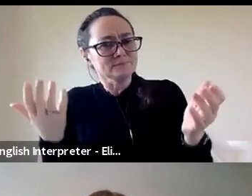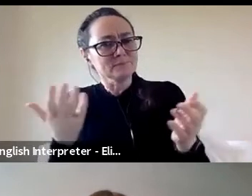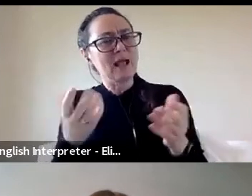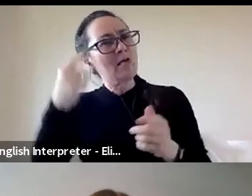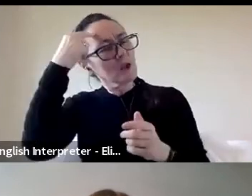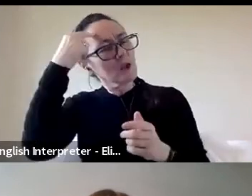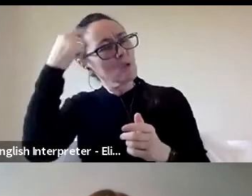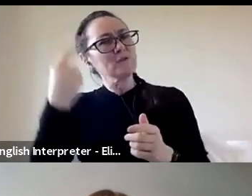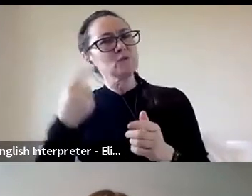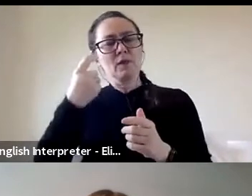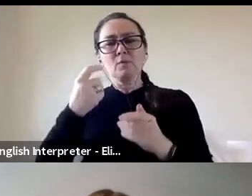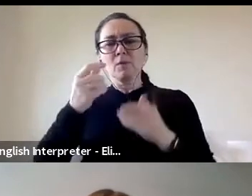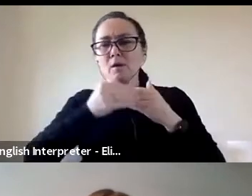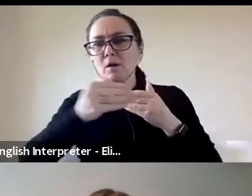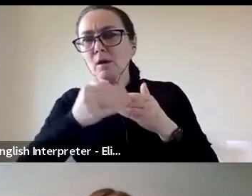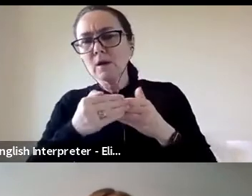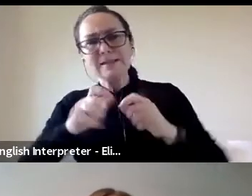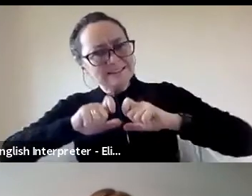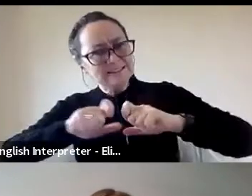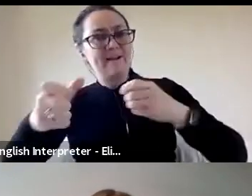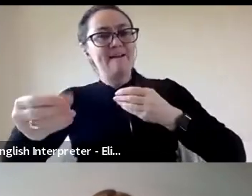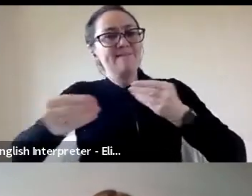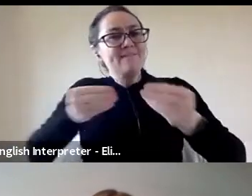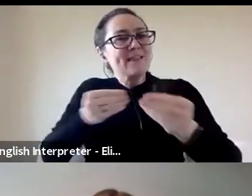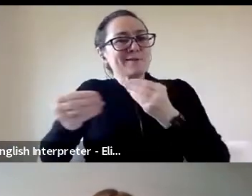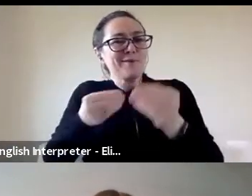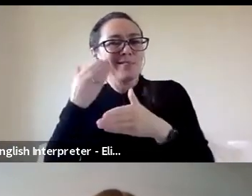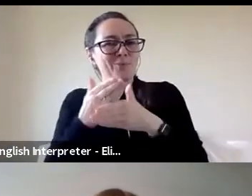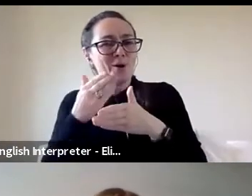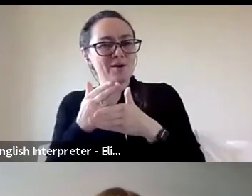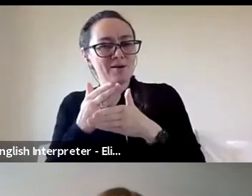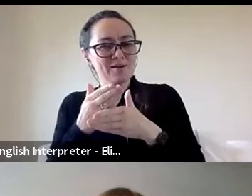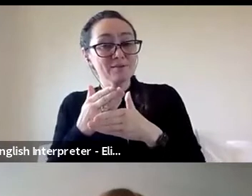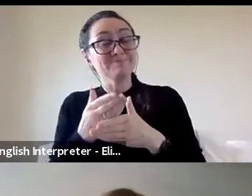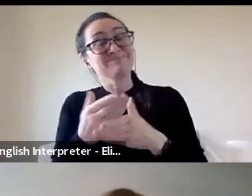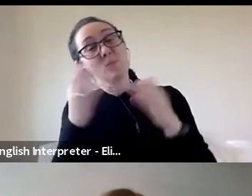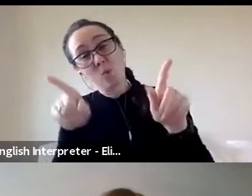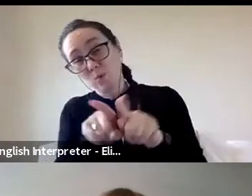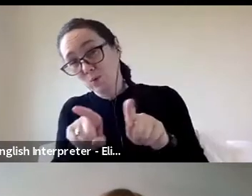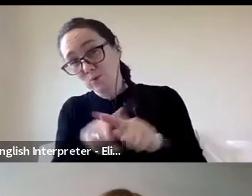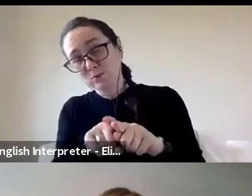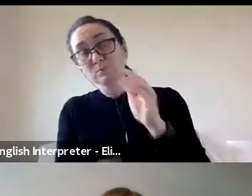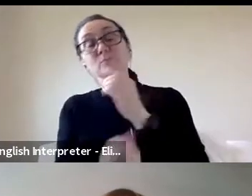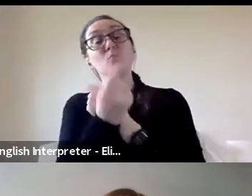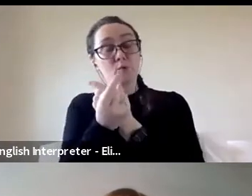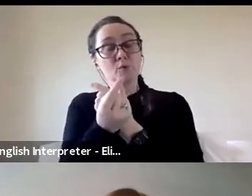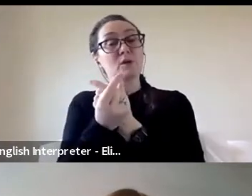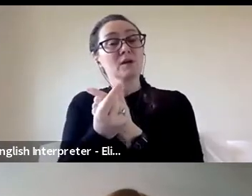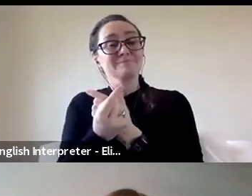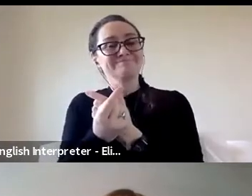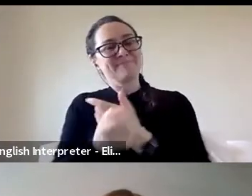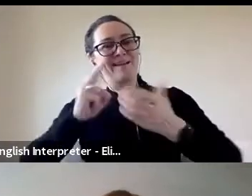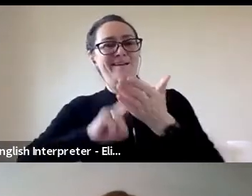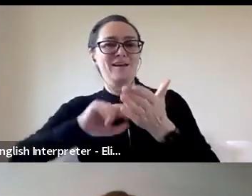of that flexibility around COVID and restarting the NHS is something that I think is vital as